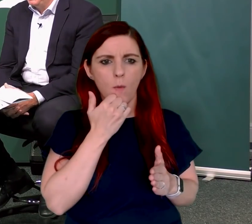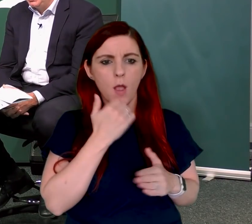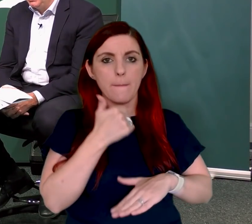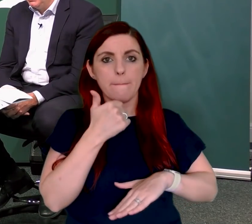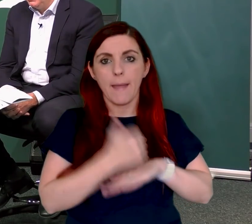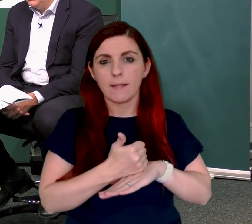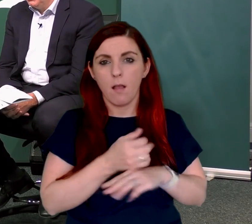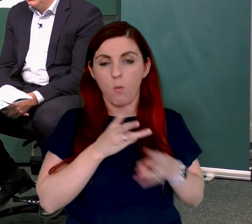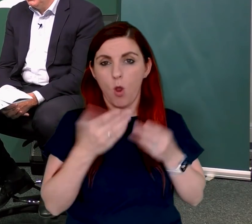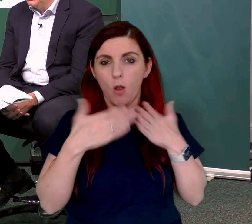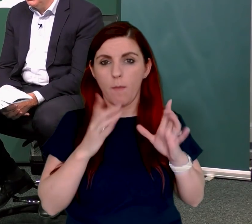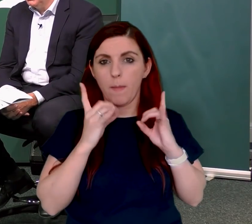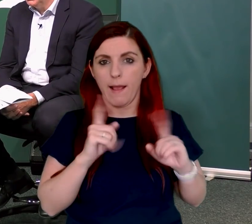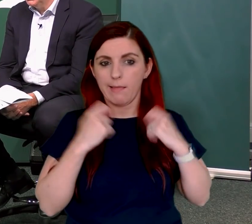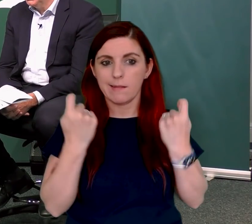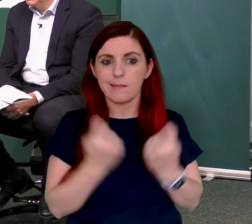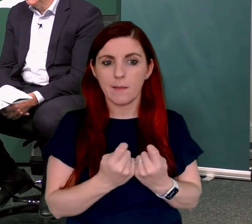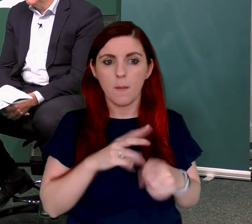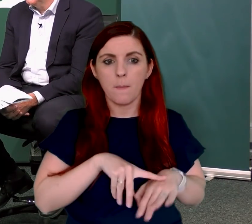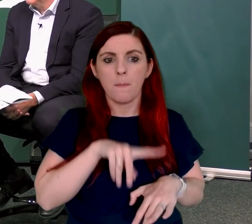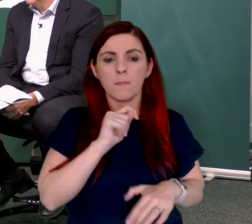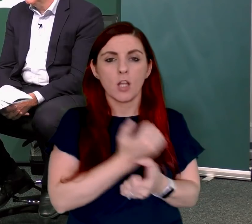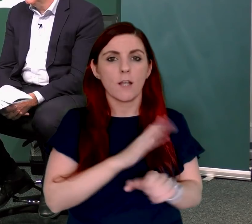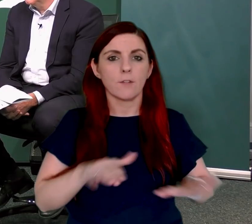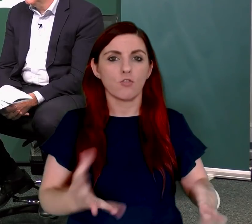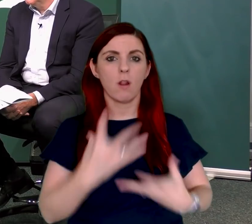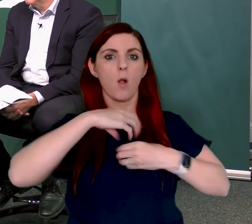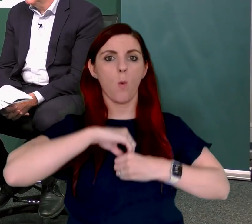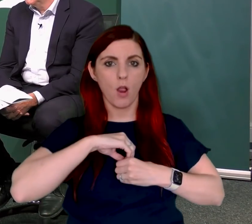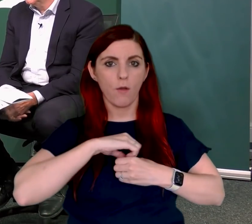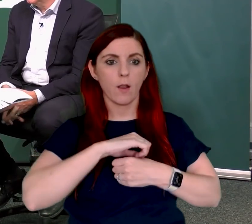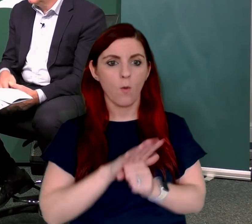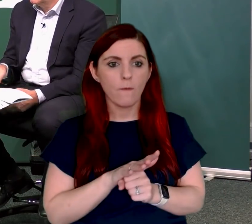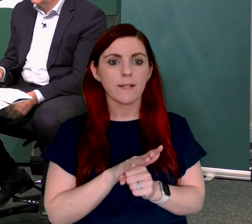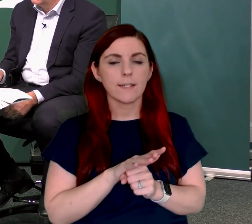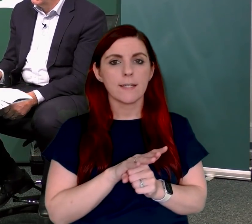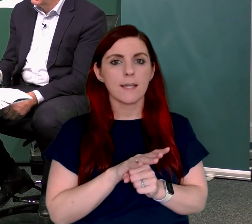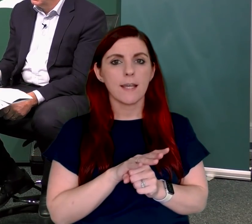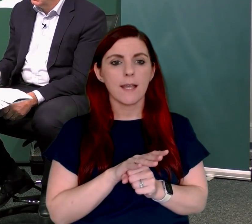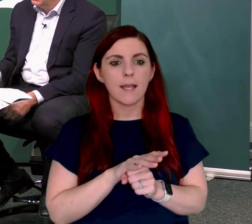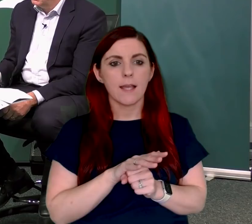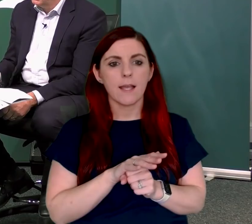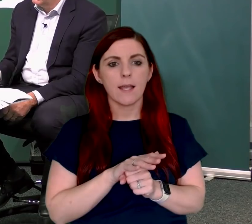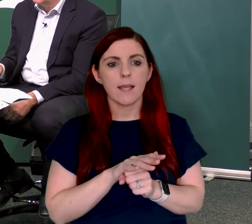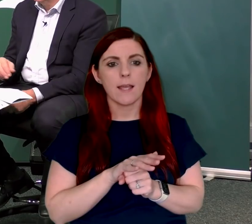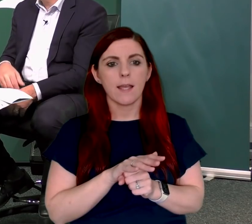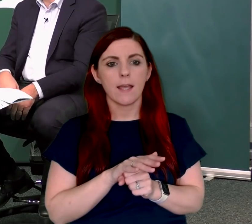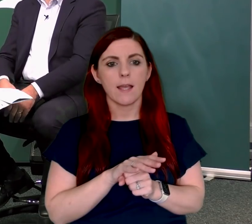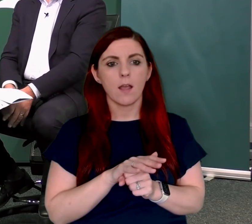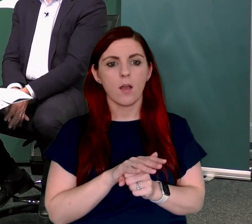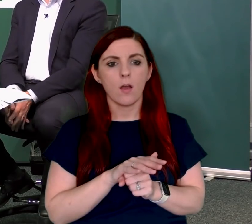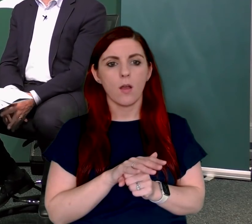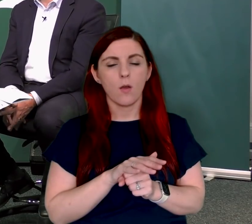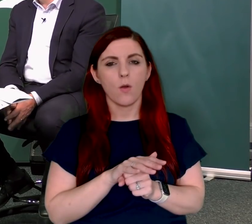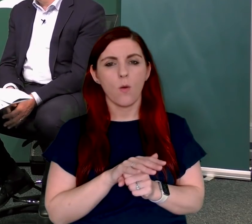work of our public health teams, the great majority of children who acquire this, because of our opinion is based on the